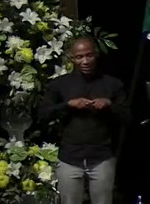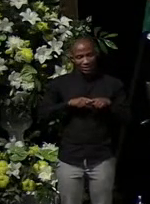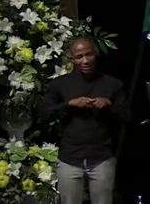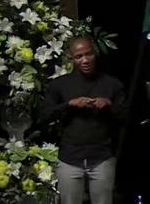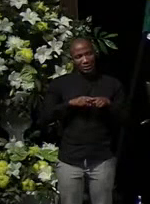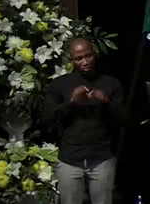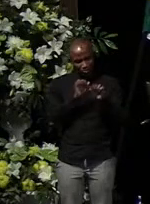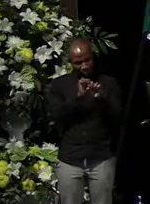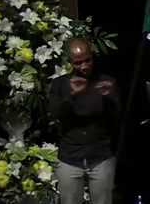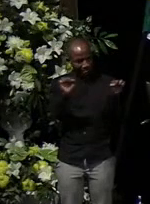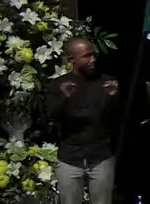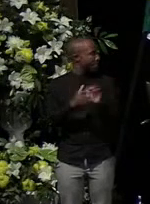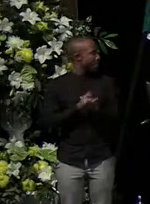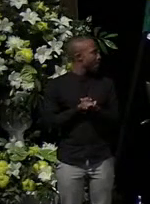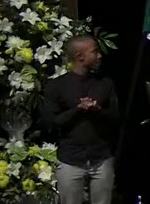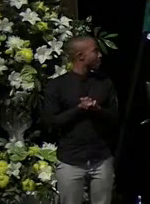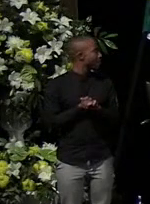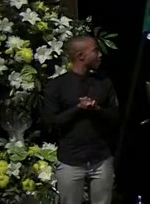uh